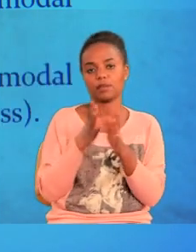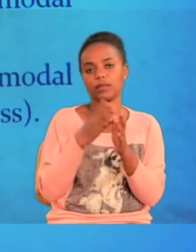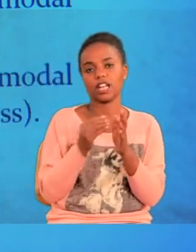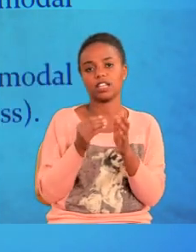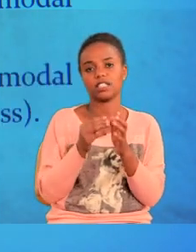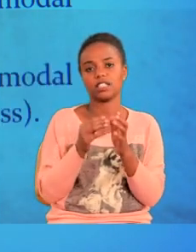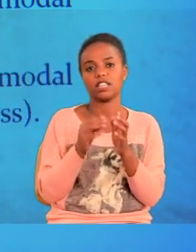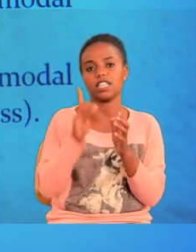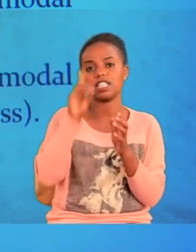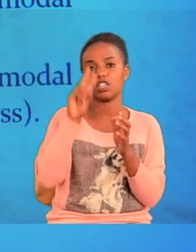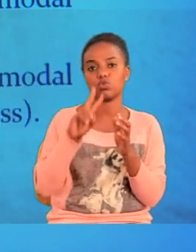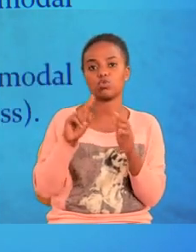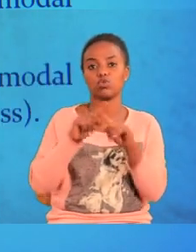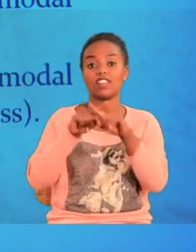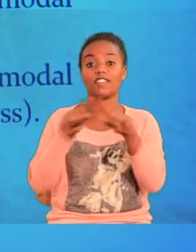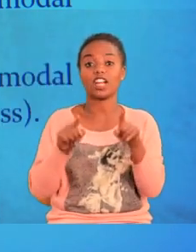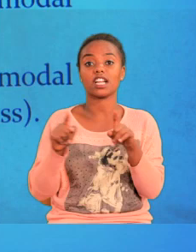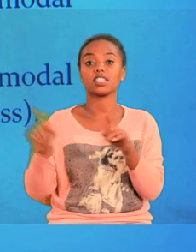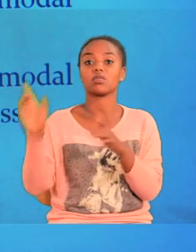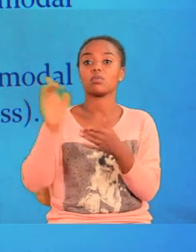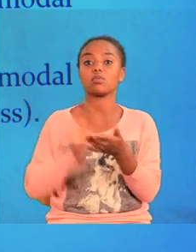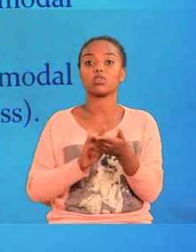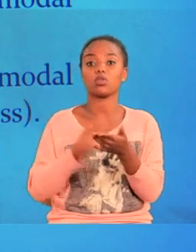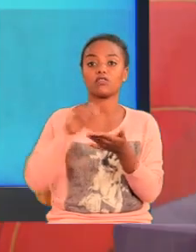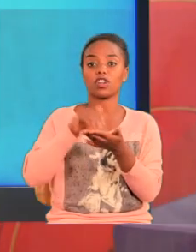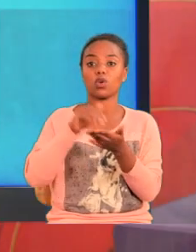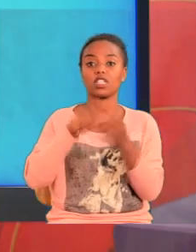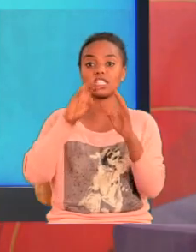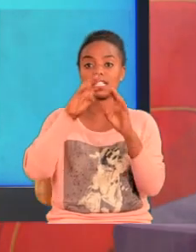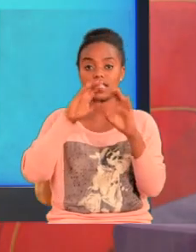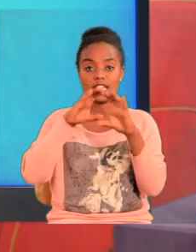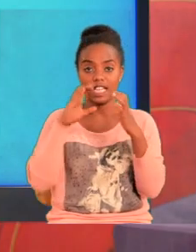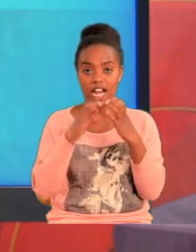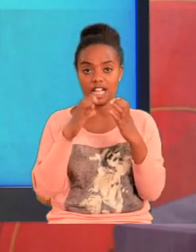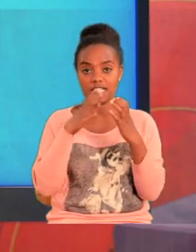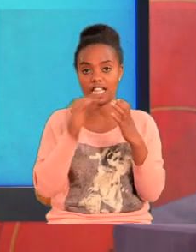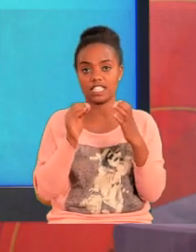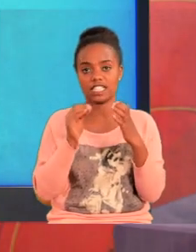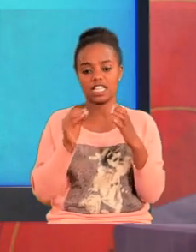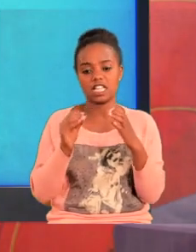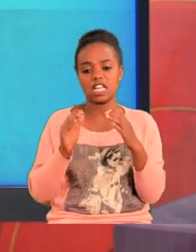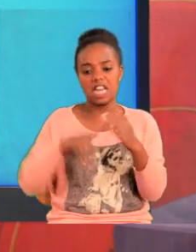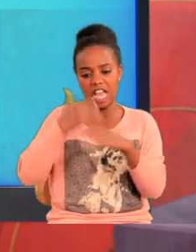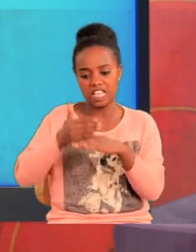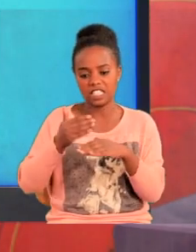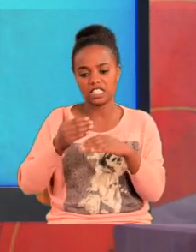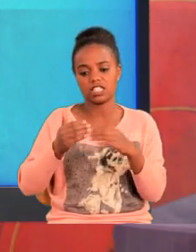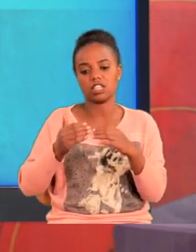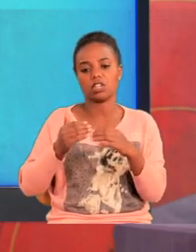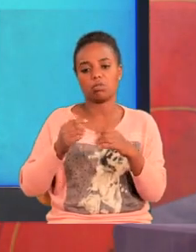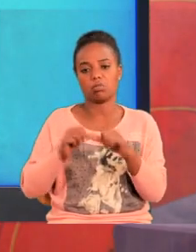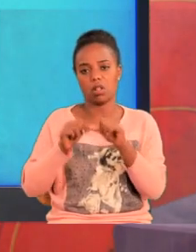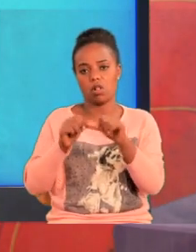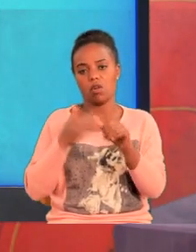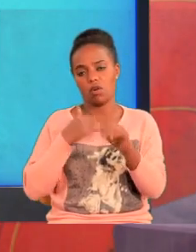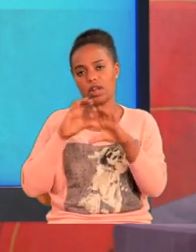And D2 is the difference between the frequency of the modal class and the class, next class or the succeeding